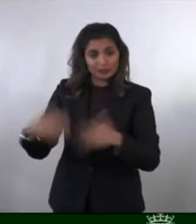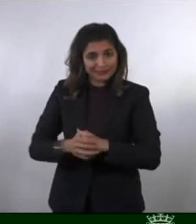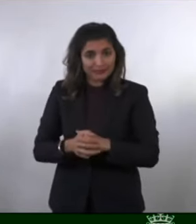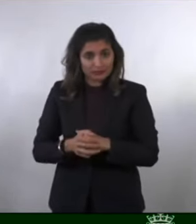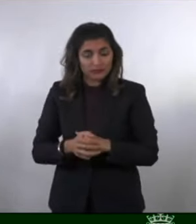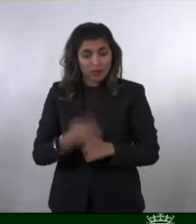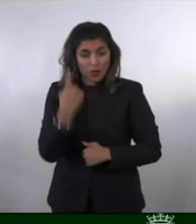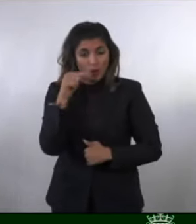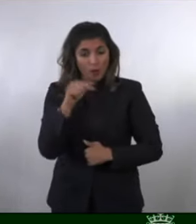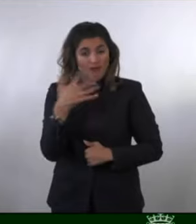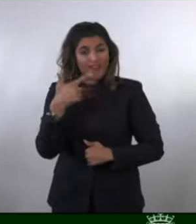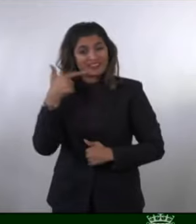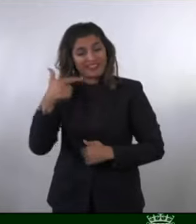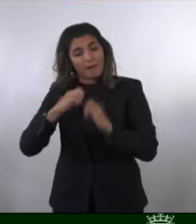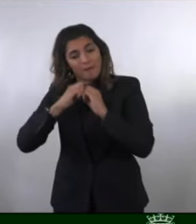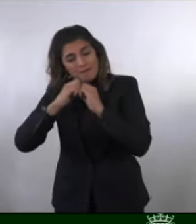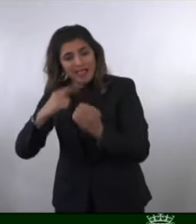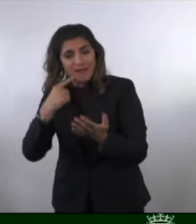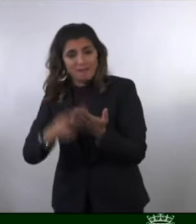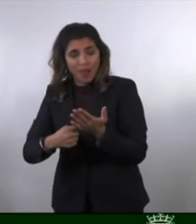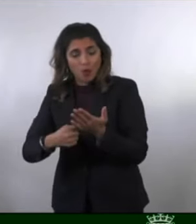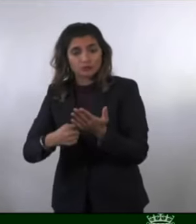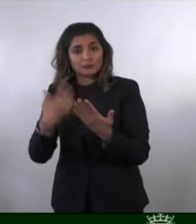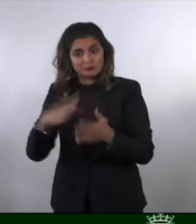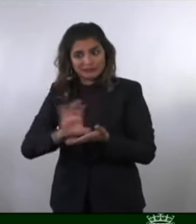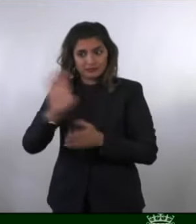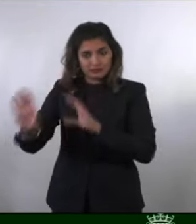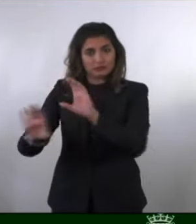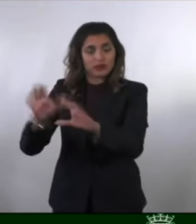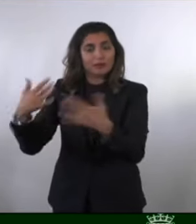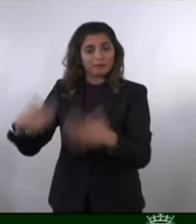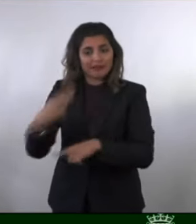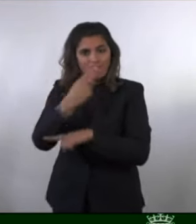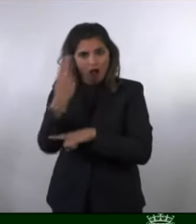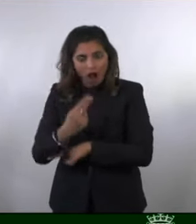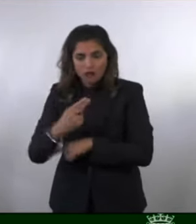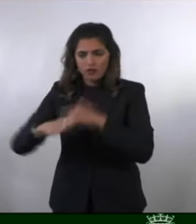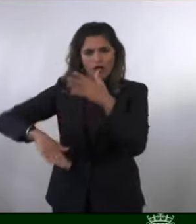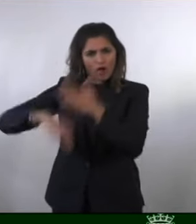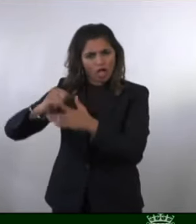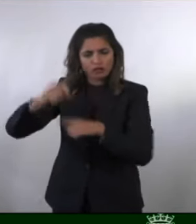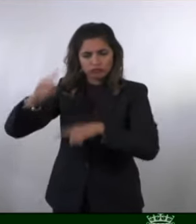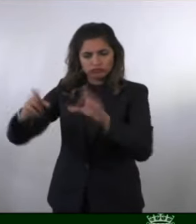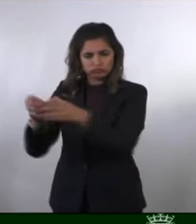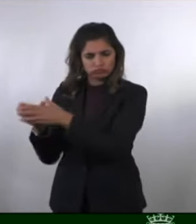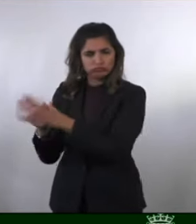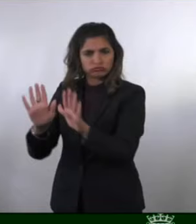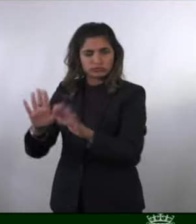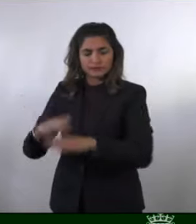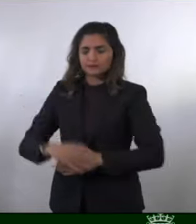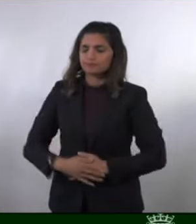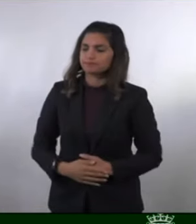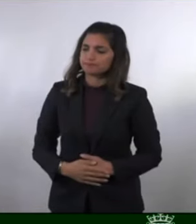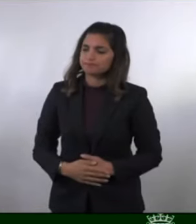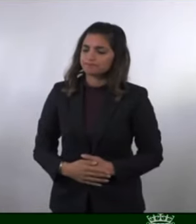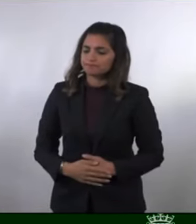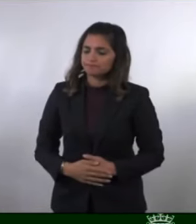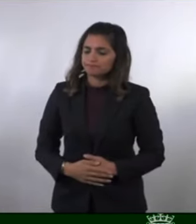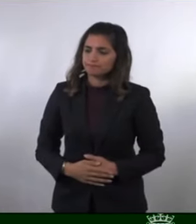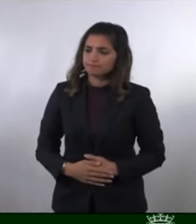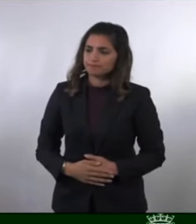£1.57 billion investment in the arts and culture. But the best thing for